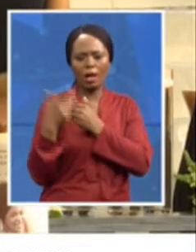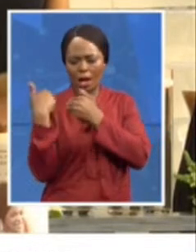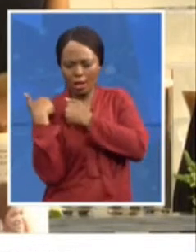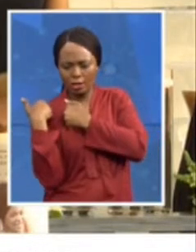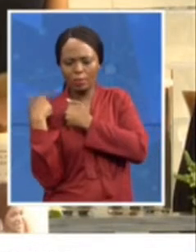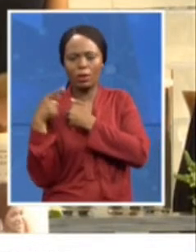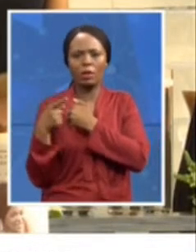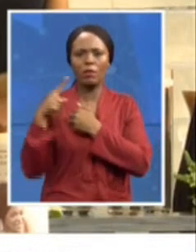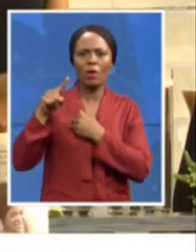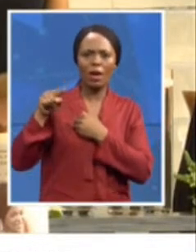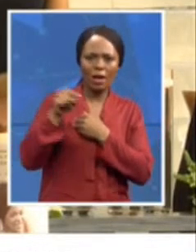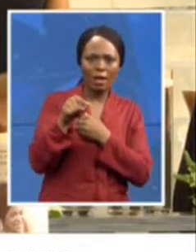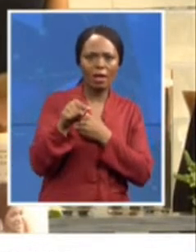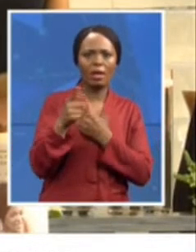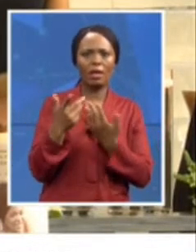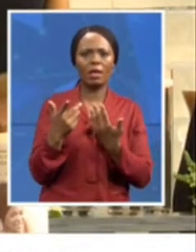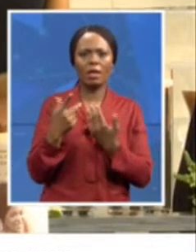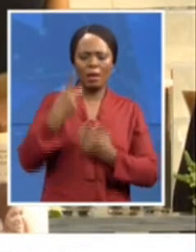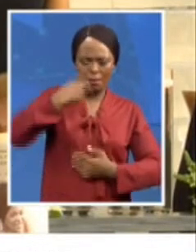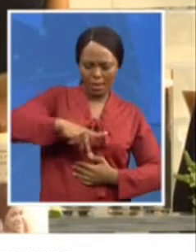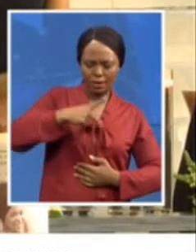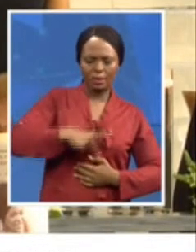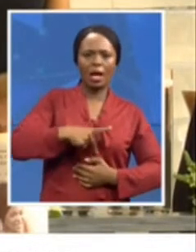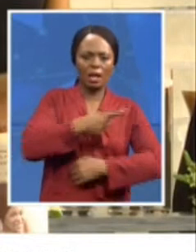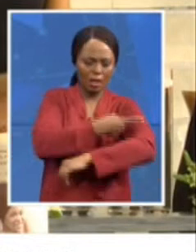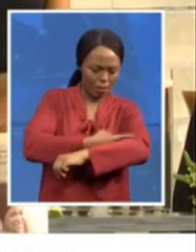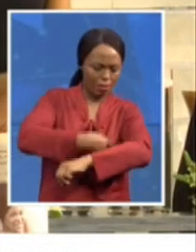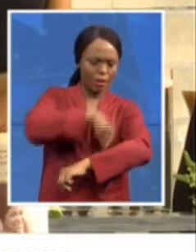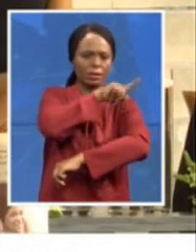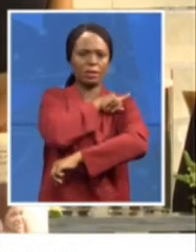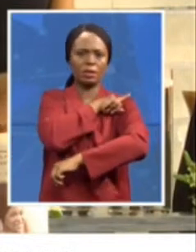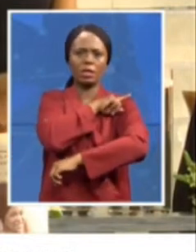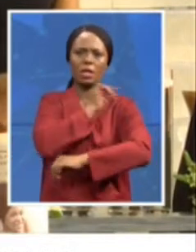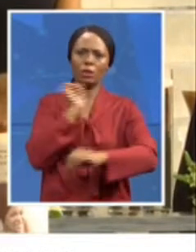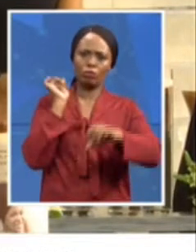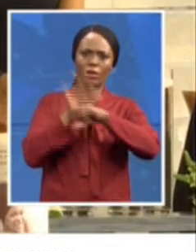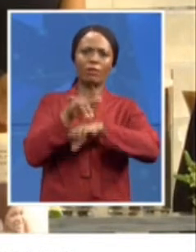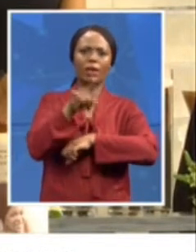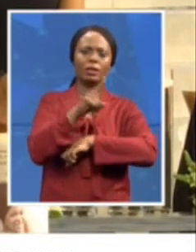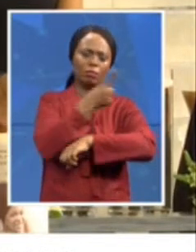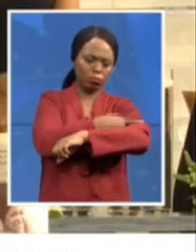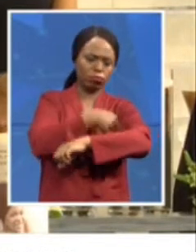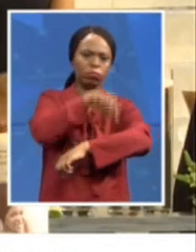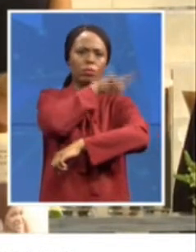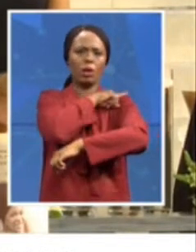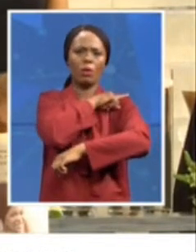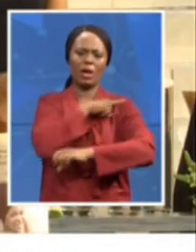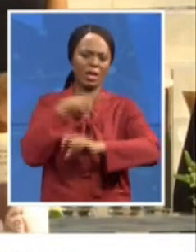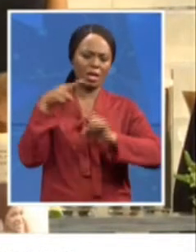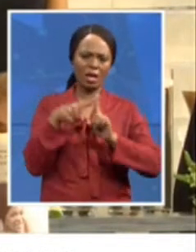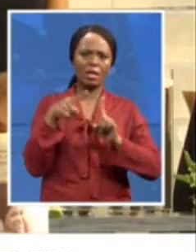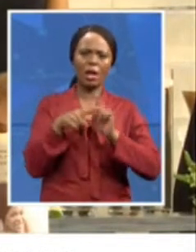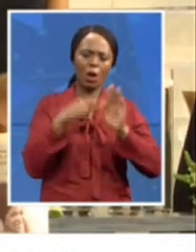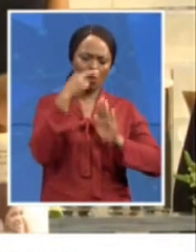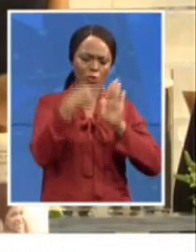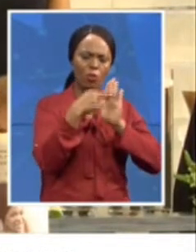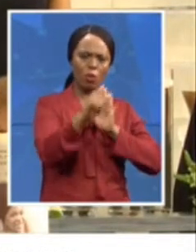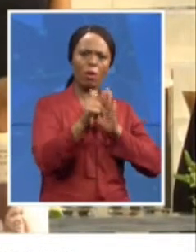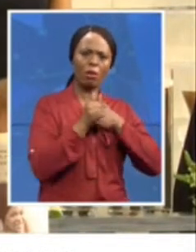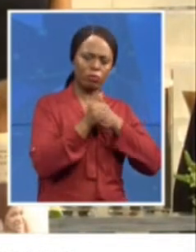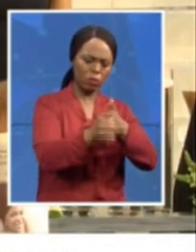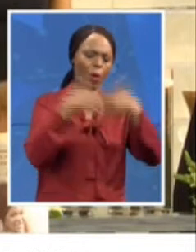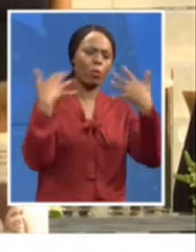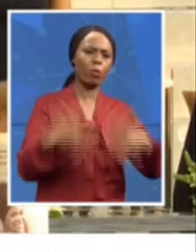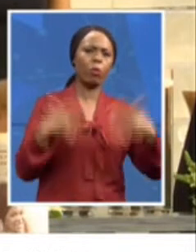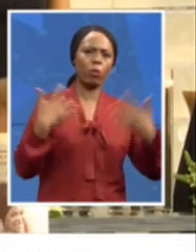capacity to affect power. She's carried her portion. The rest lies on us. Therefore, I'll leave the congregation with some